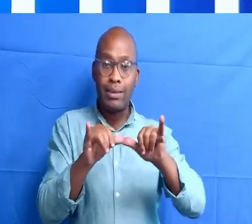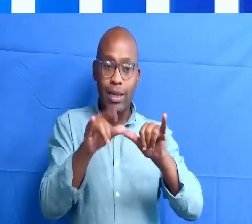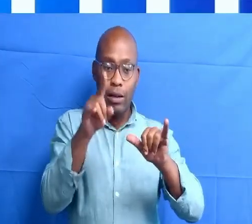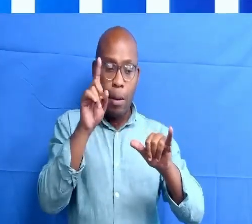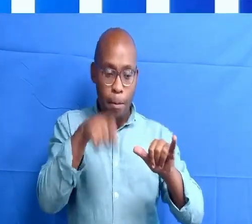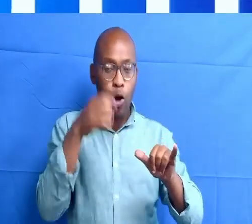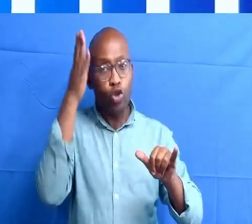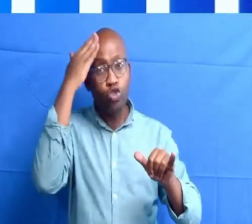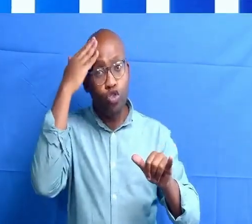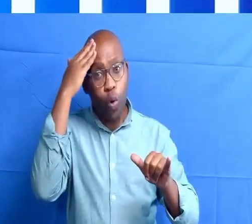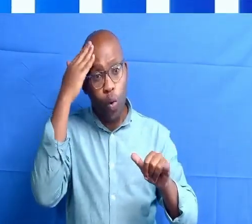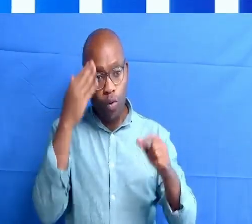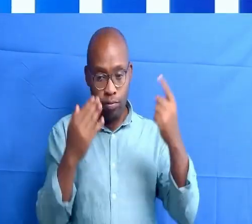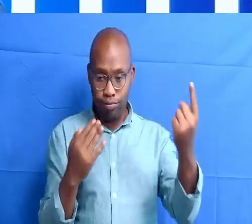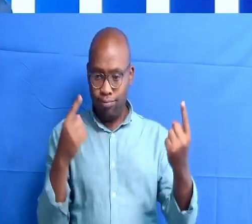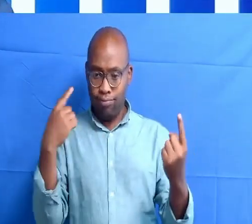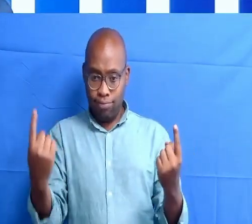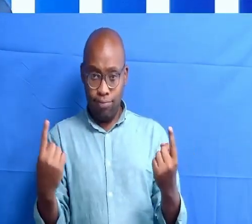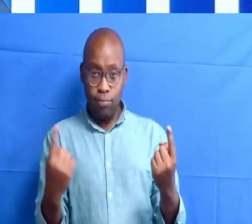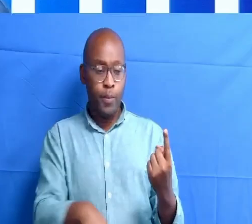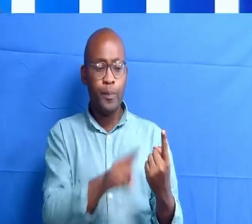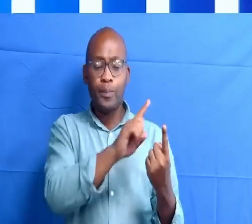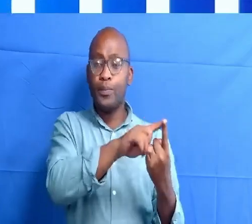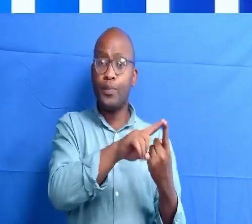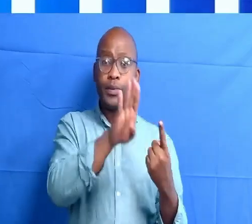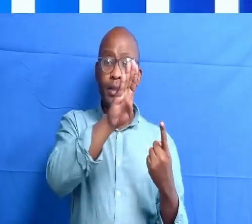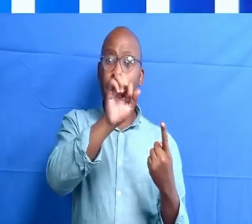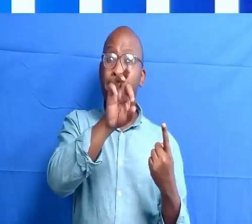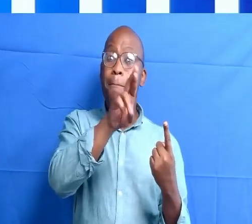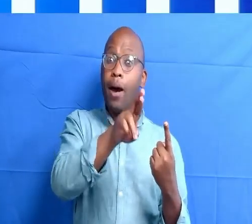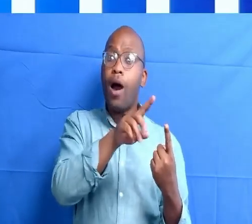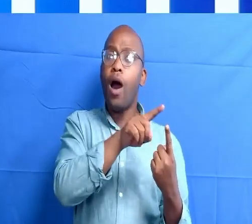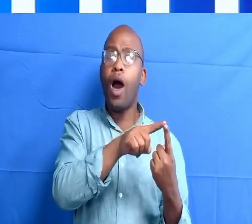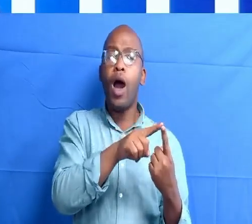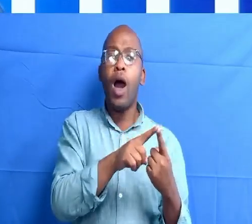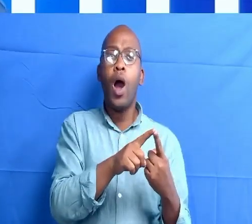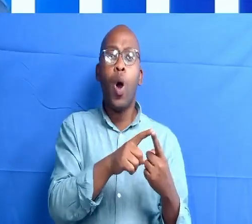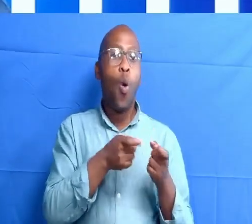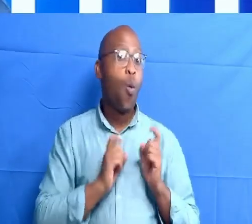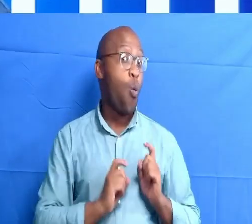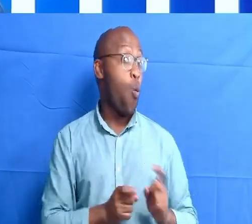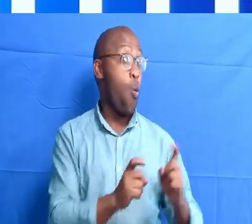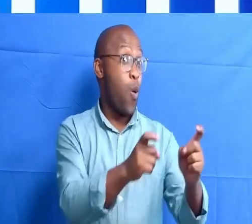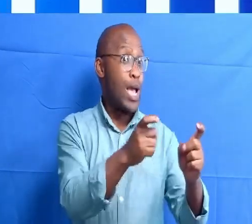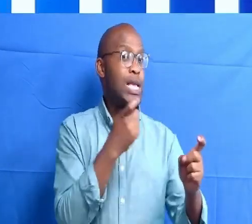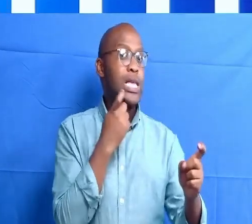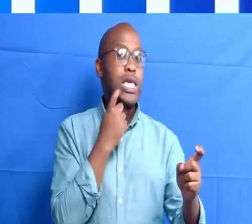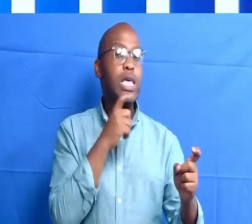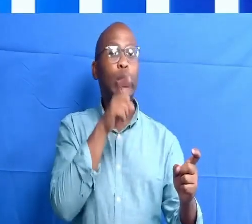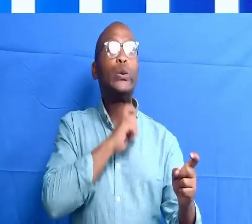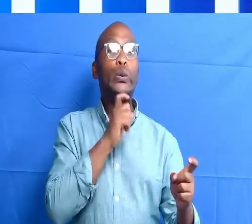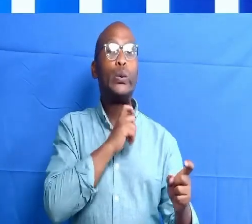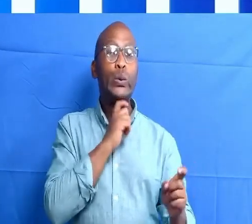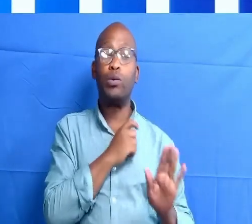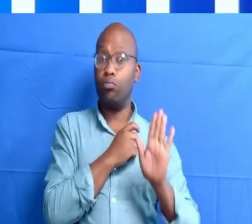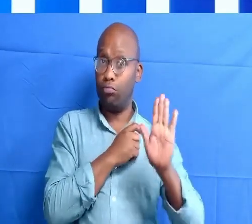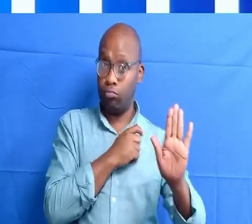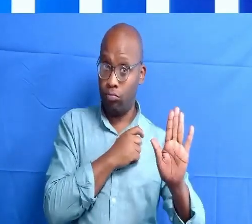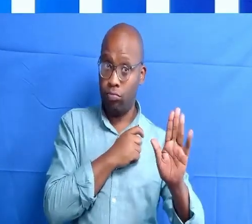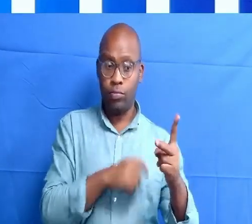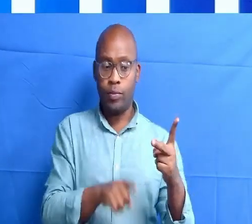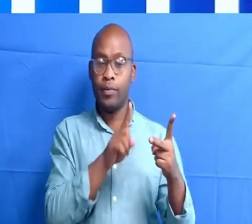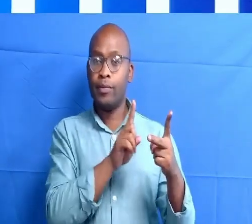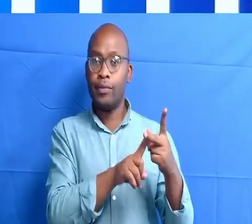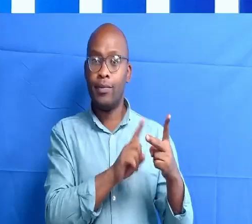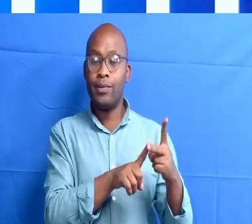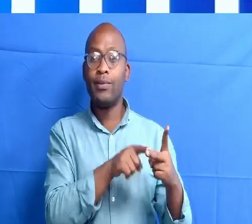the advantage of a bar scale is quick and easy to use. Secondly, it may be able to